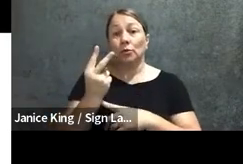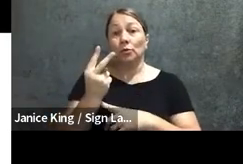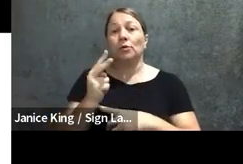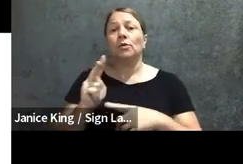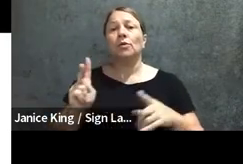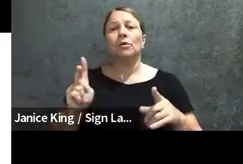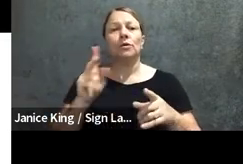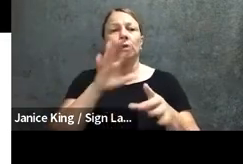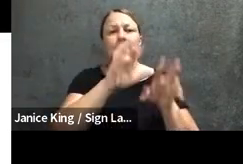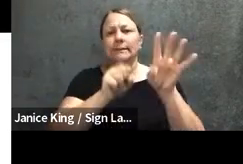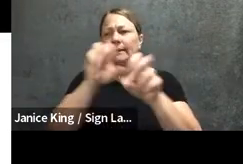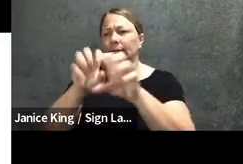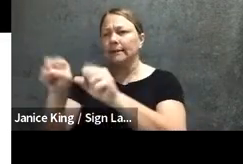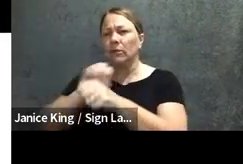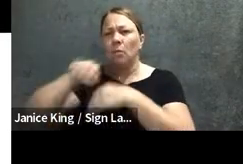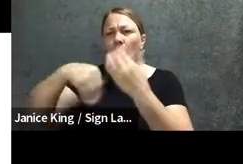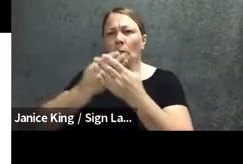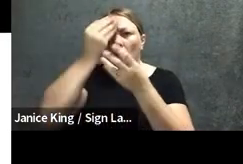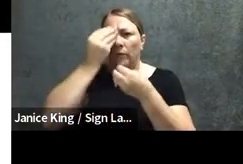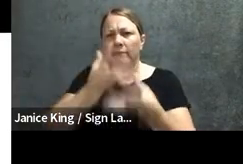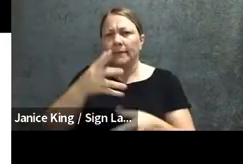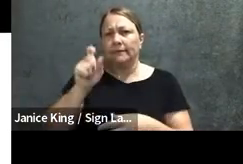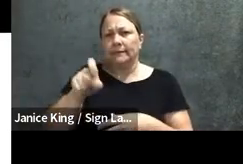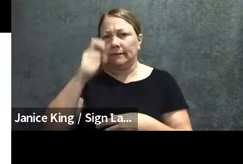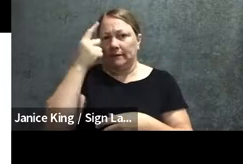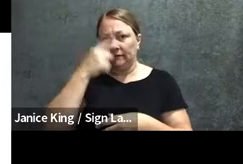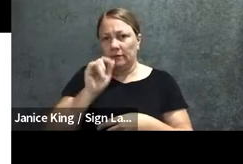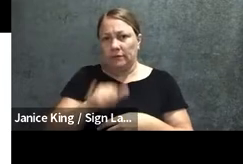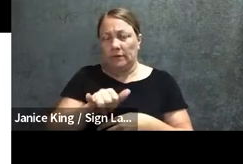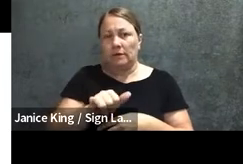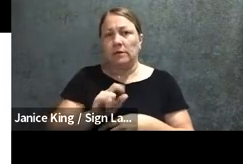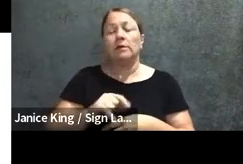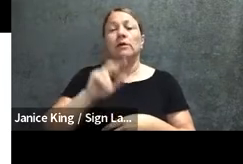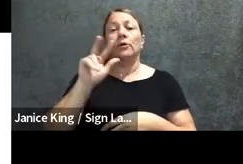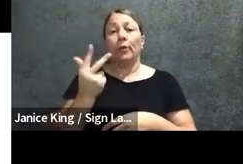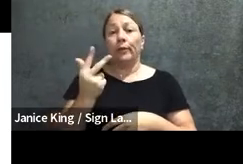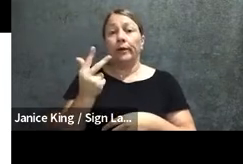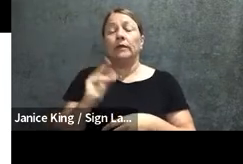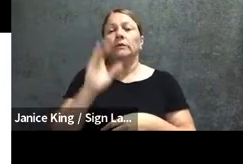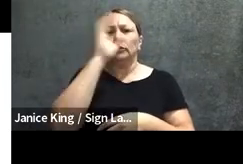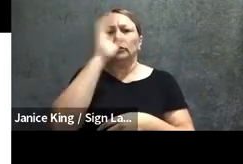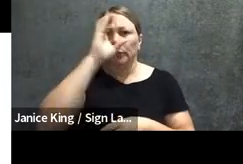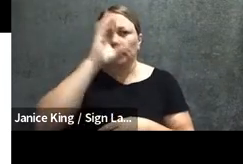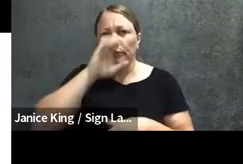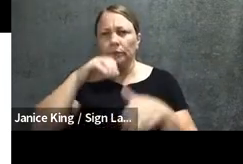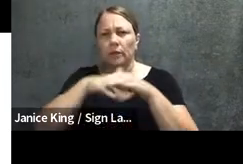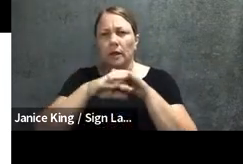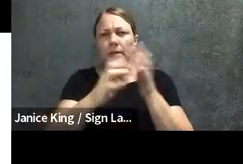is a reasonable accommodation. Explore the accommodation options. Choose an